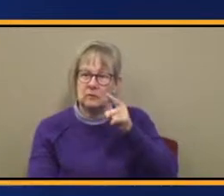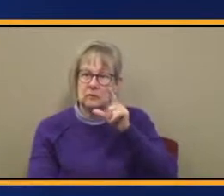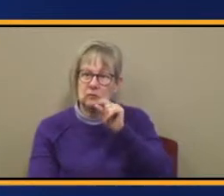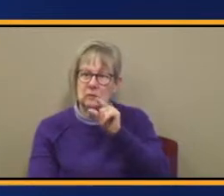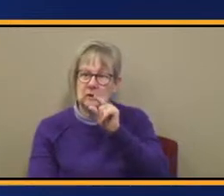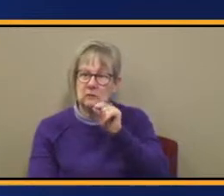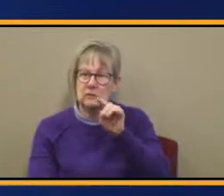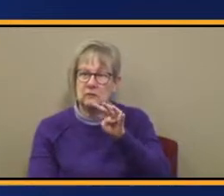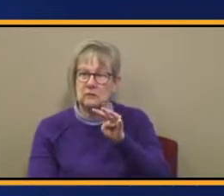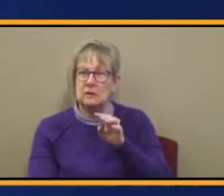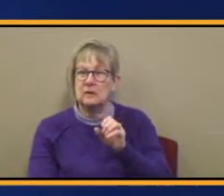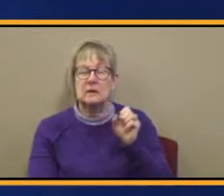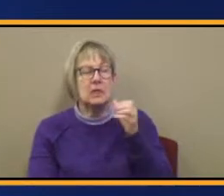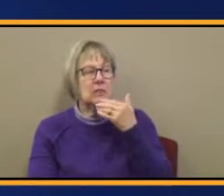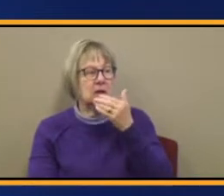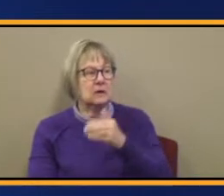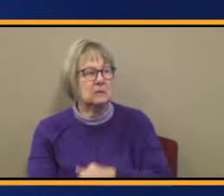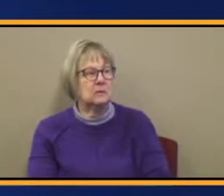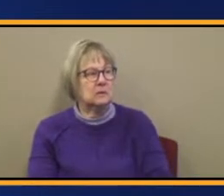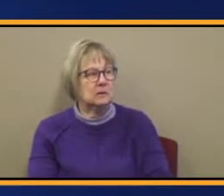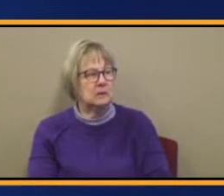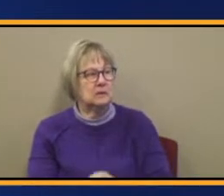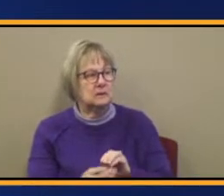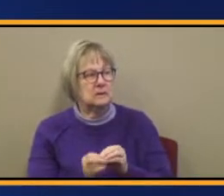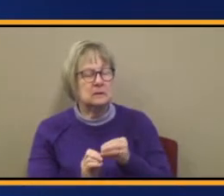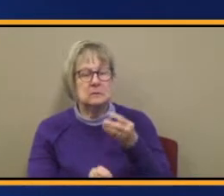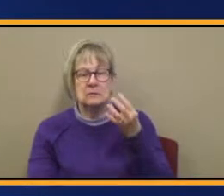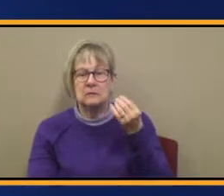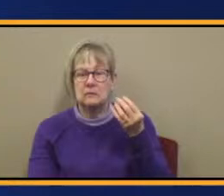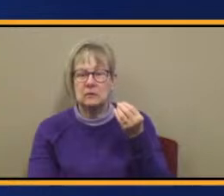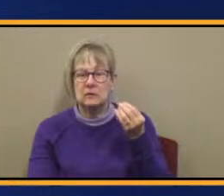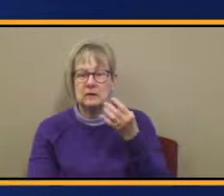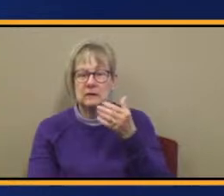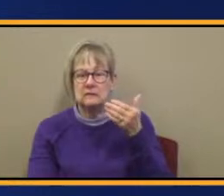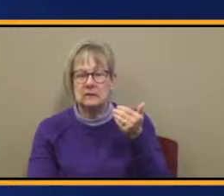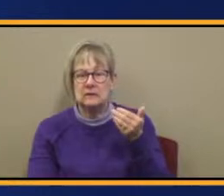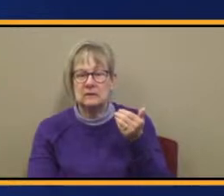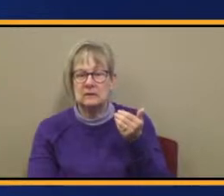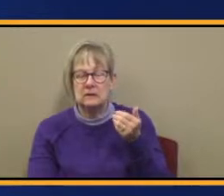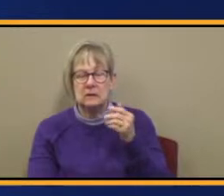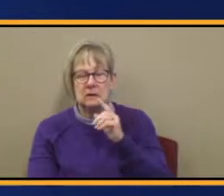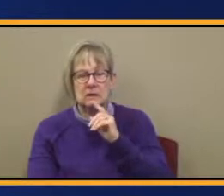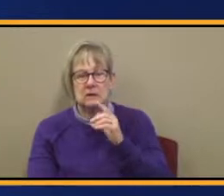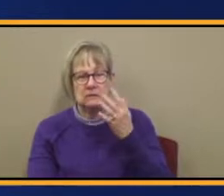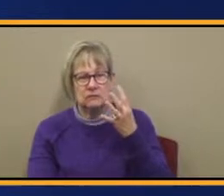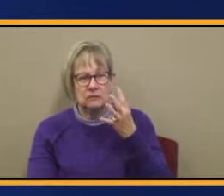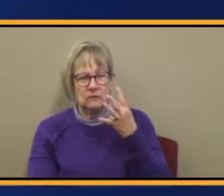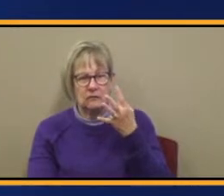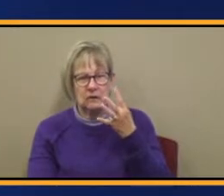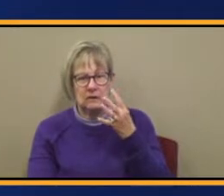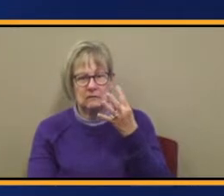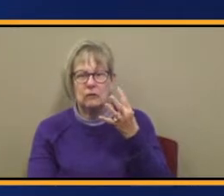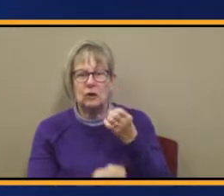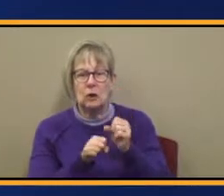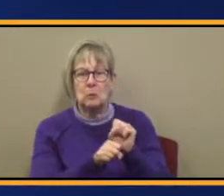2024. Thank you, ma'am. Thank you. Item 14 and 15 are board appointments. Item 16.